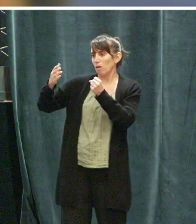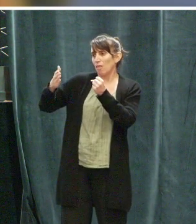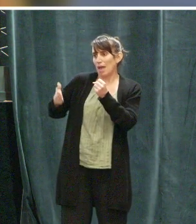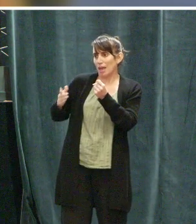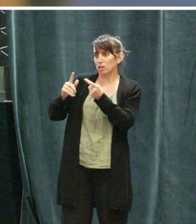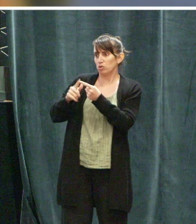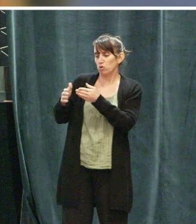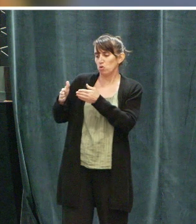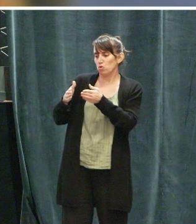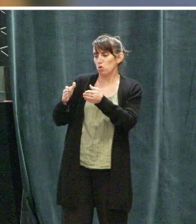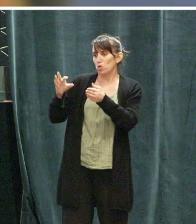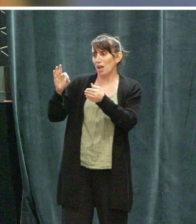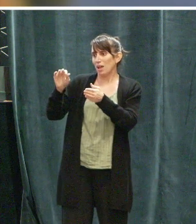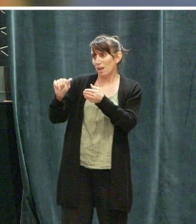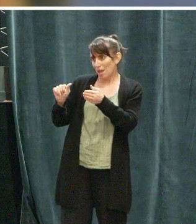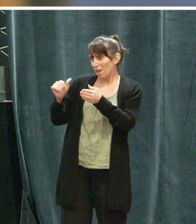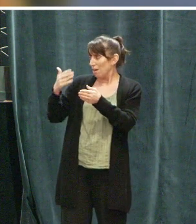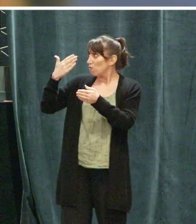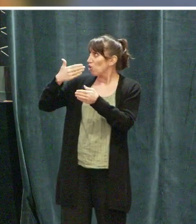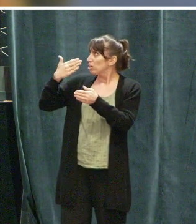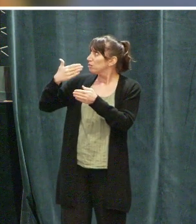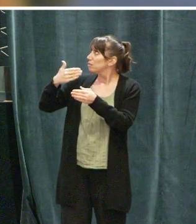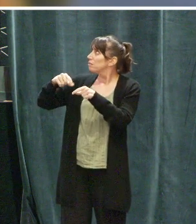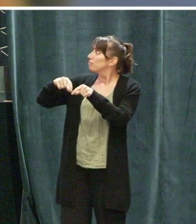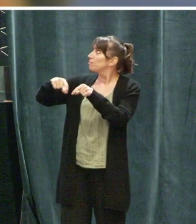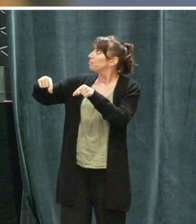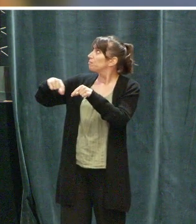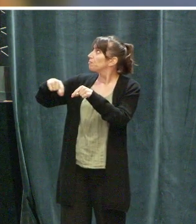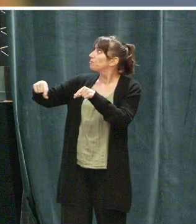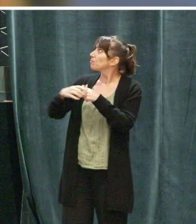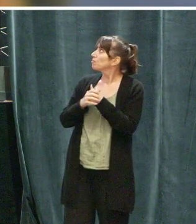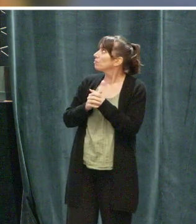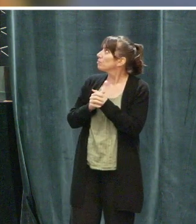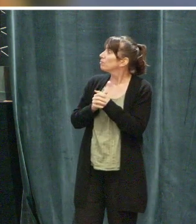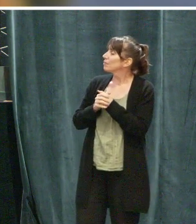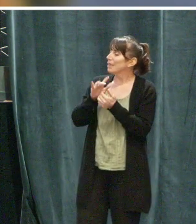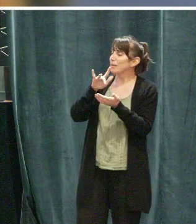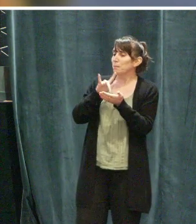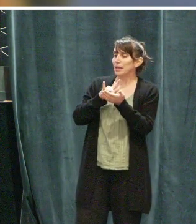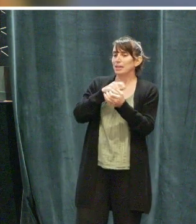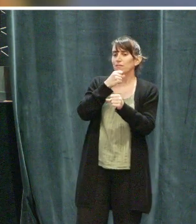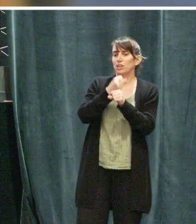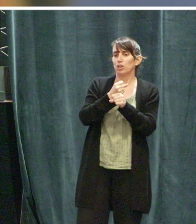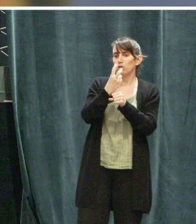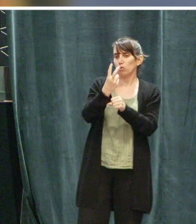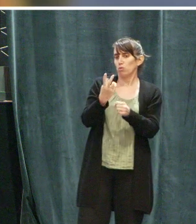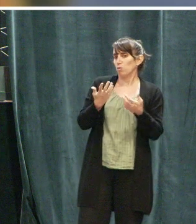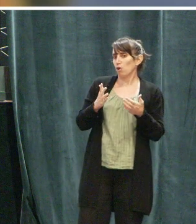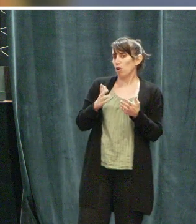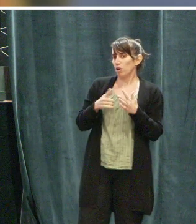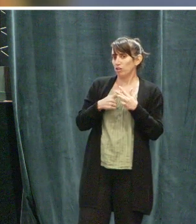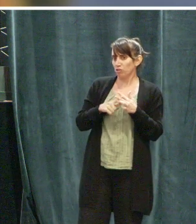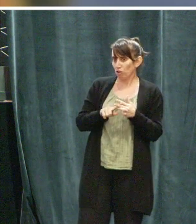to the Route 9A frontage. In the middle of year 2, we are actually starting to already see some